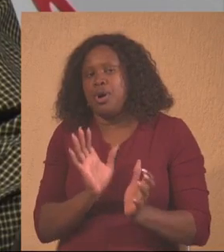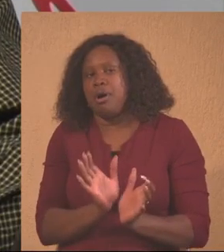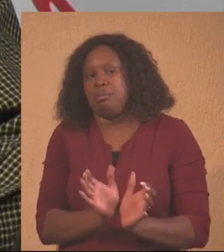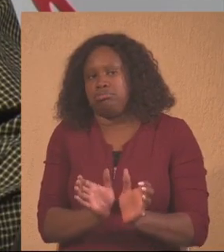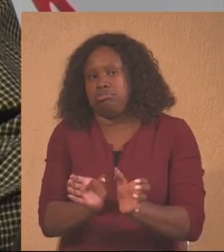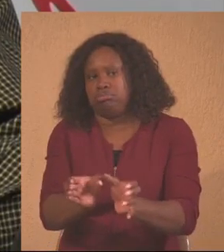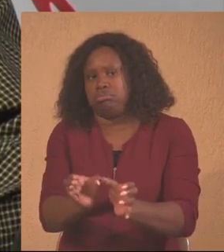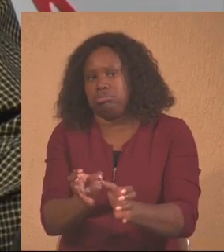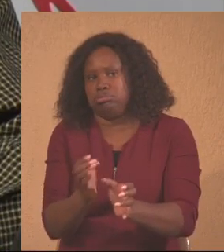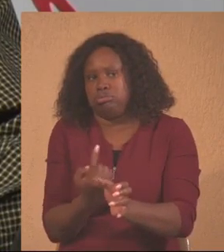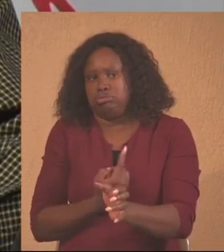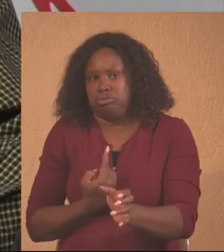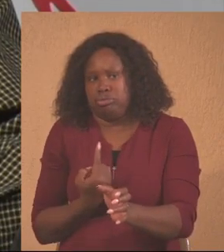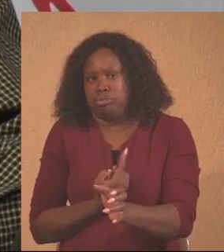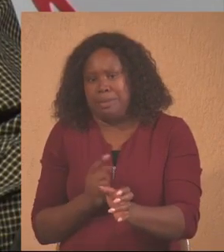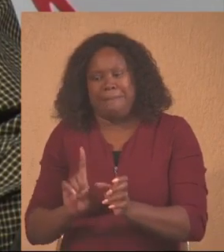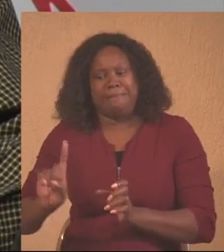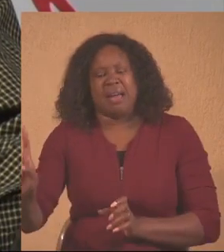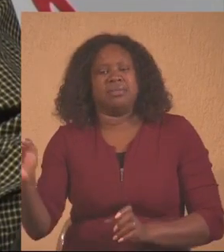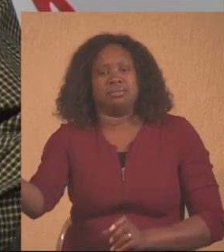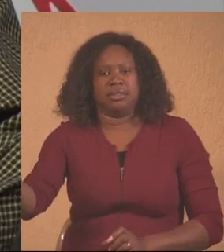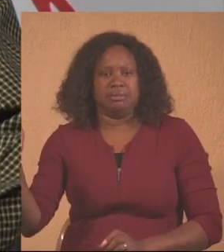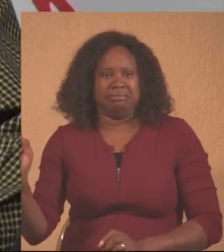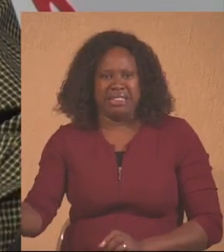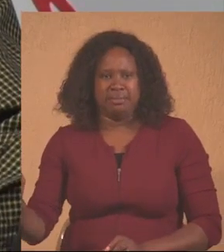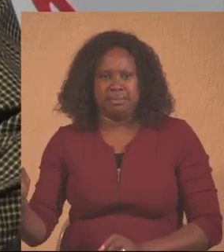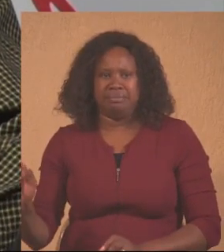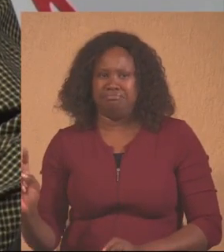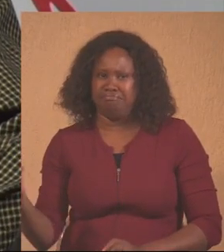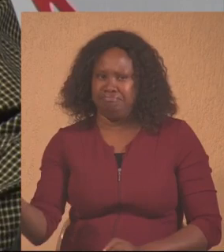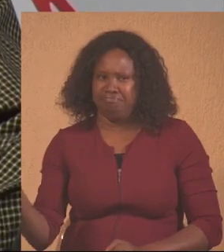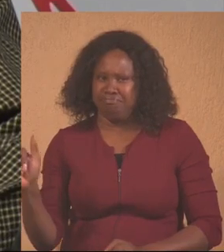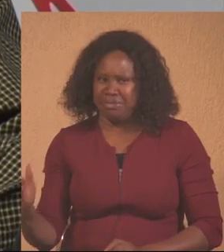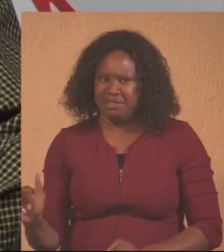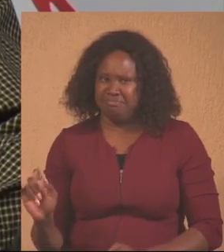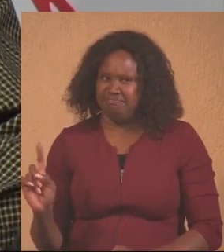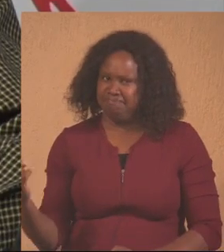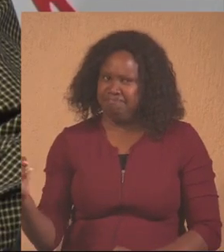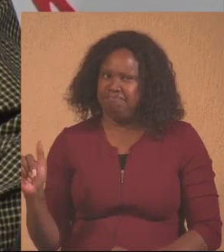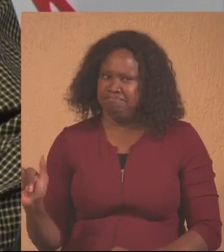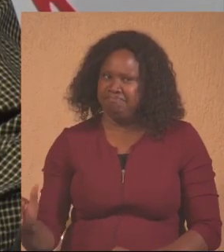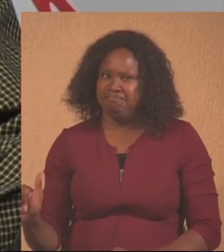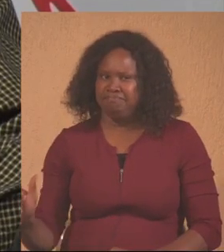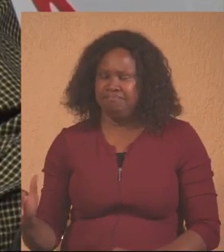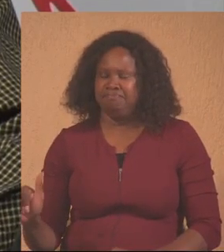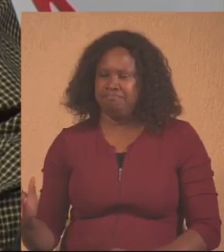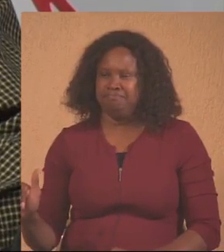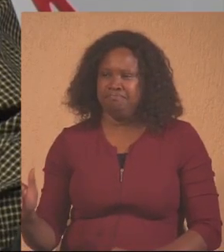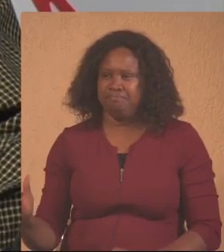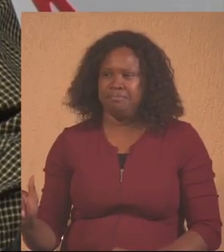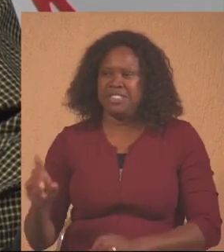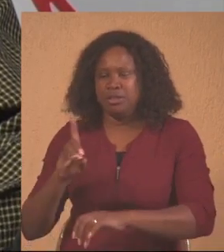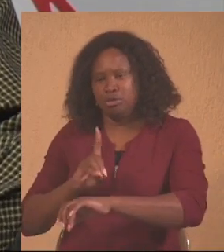the isolation area where they will be attended by medical professionals.